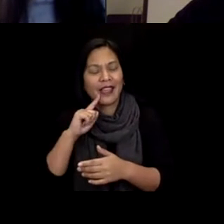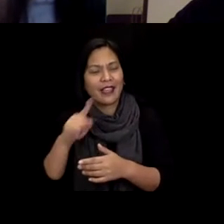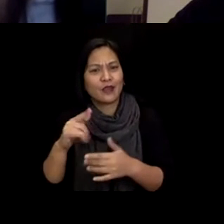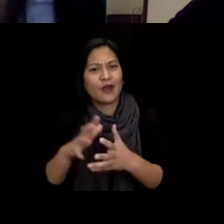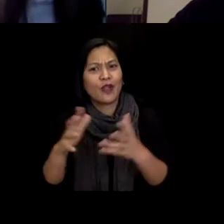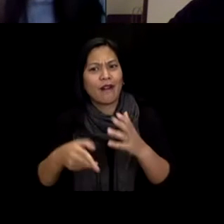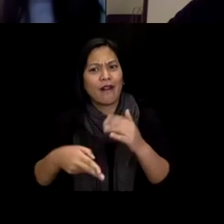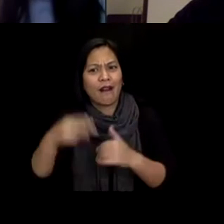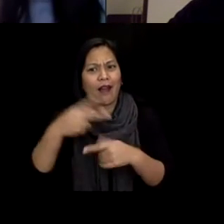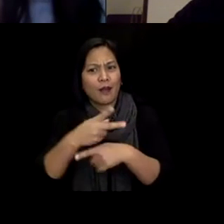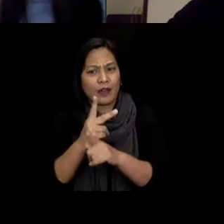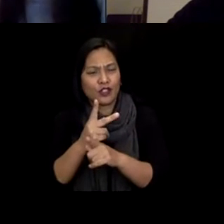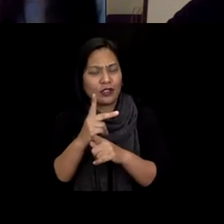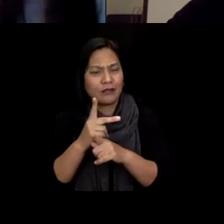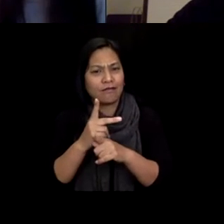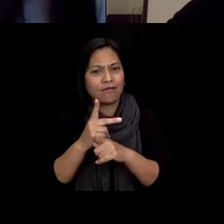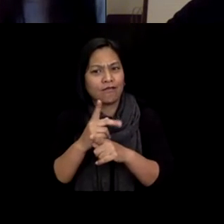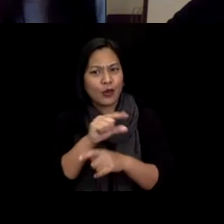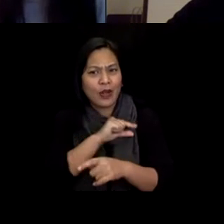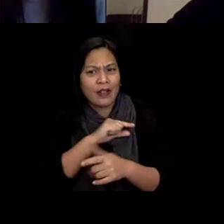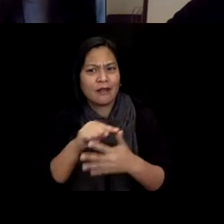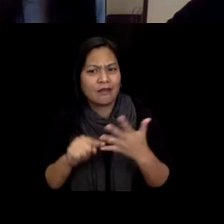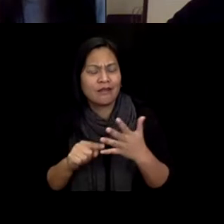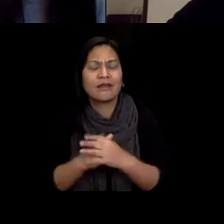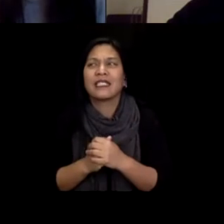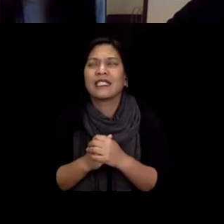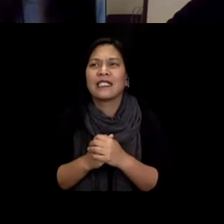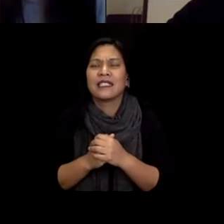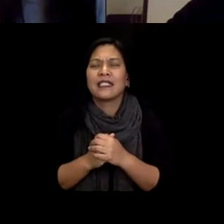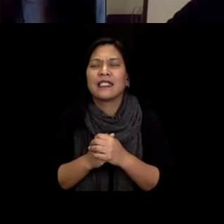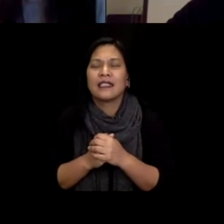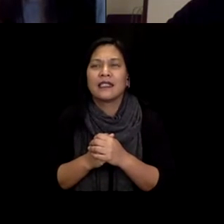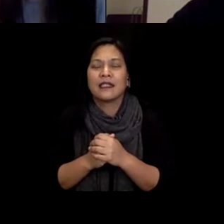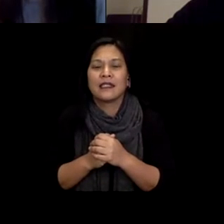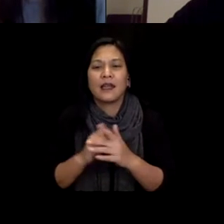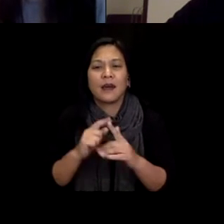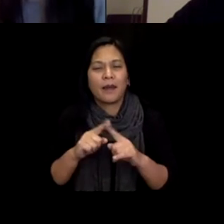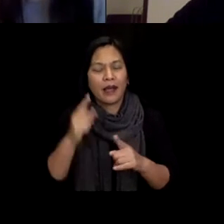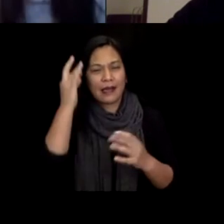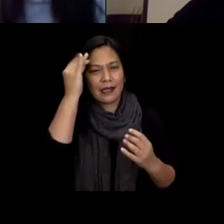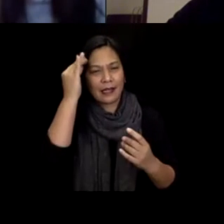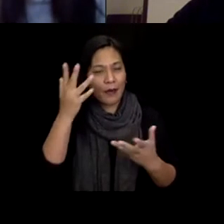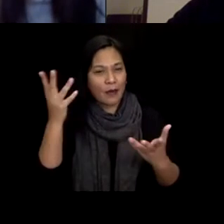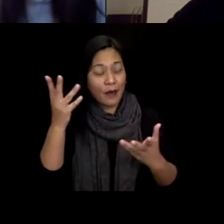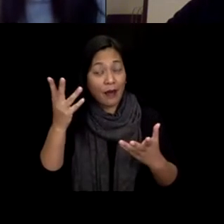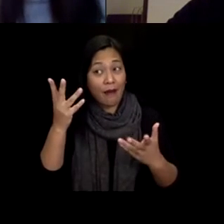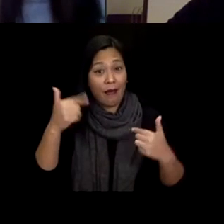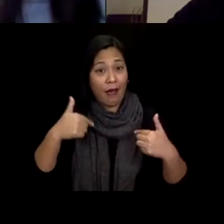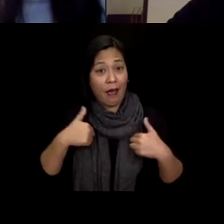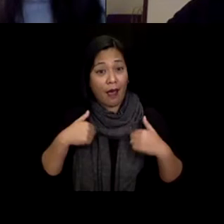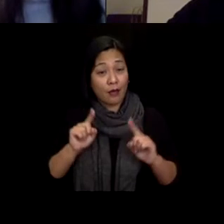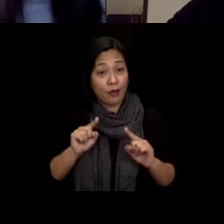production. And I was thinking about how, as a festival attendee,